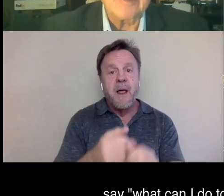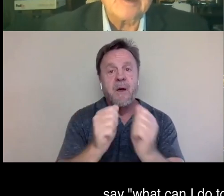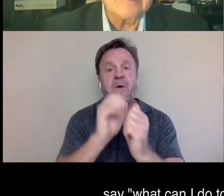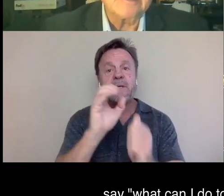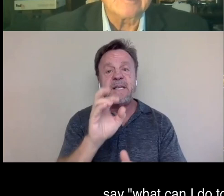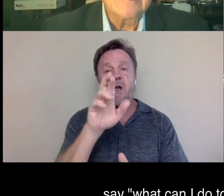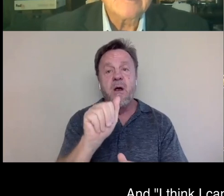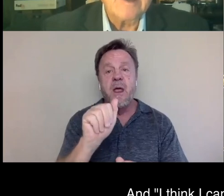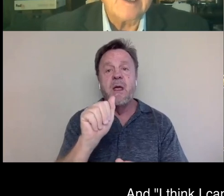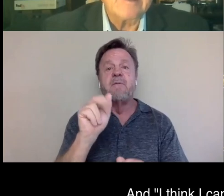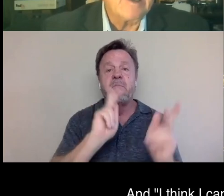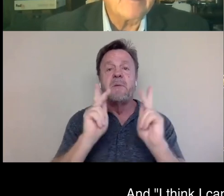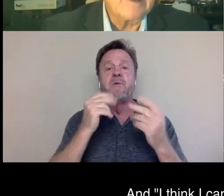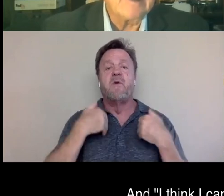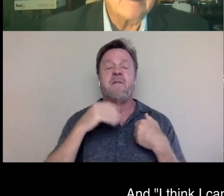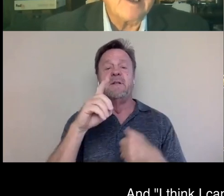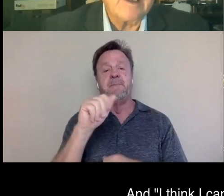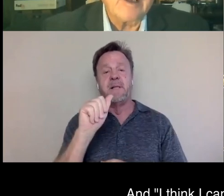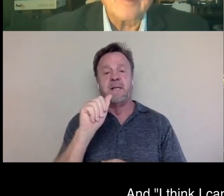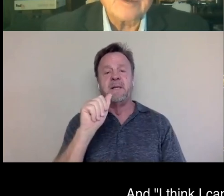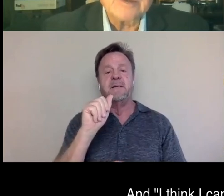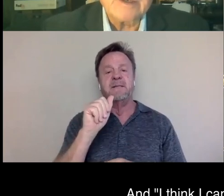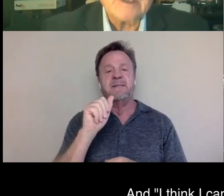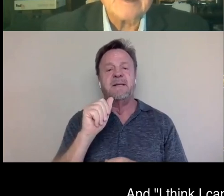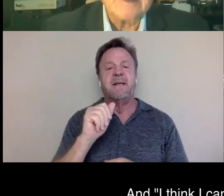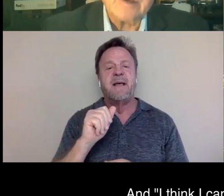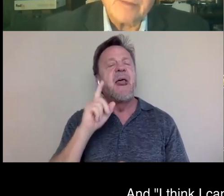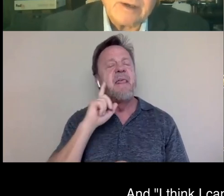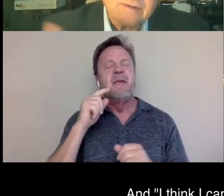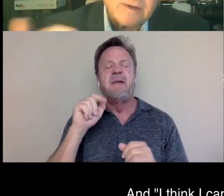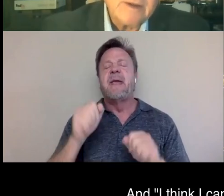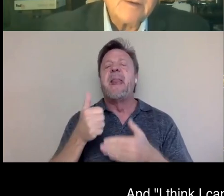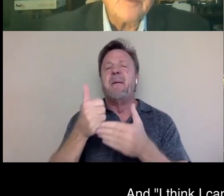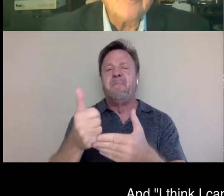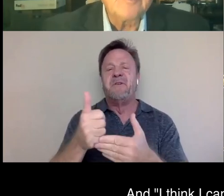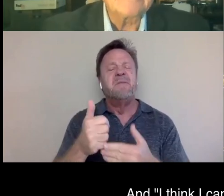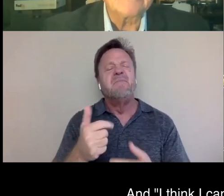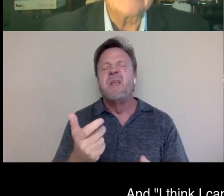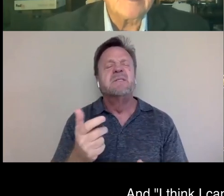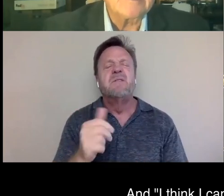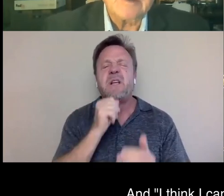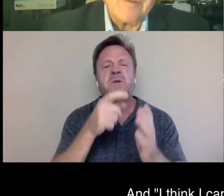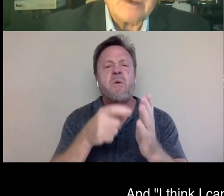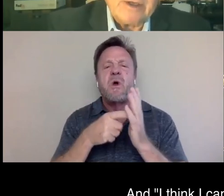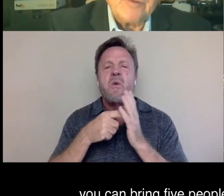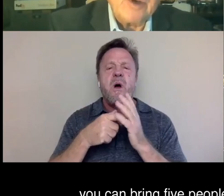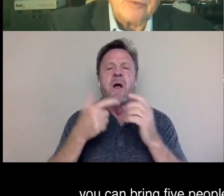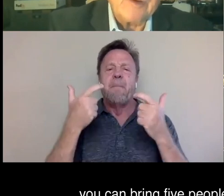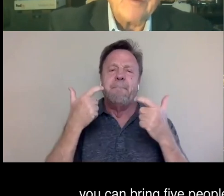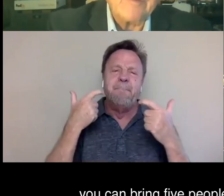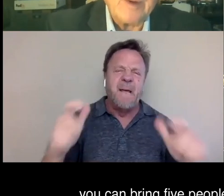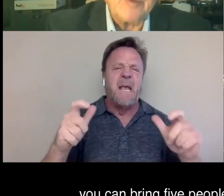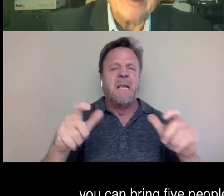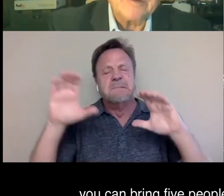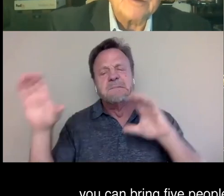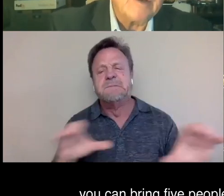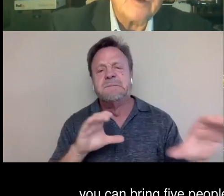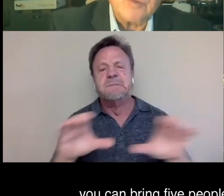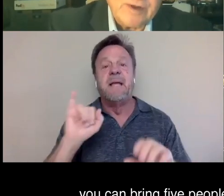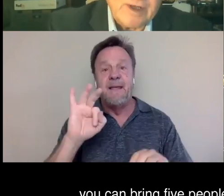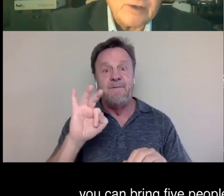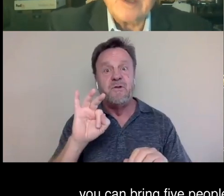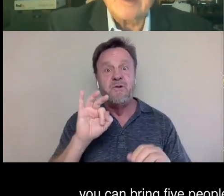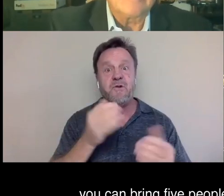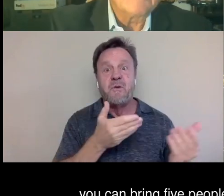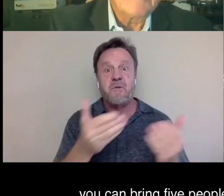with disabilities. And I think I can help you. So it doesn't take a big movement. It takes, obviously, if you can bring five people with you instead of